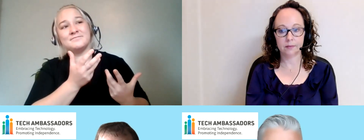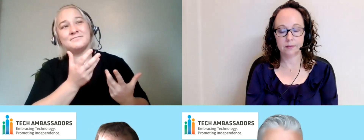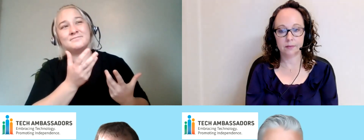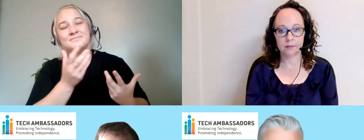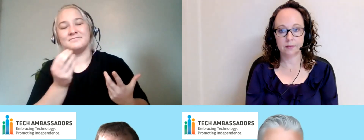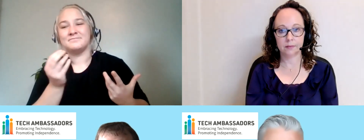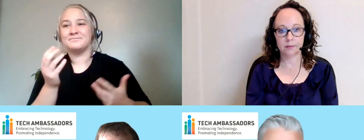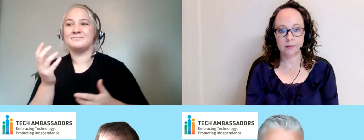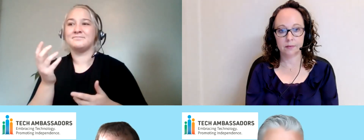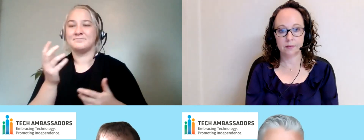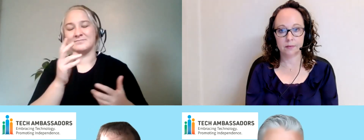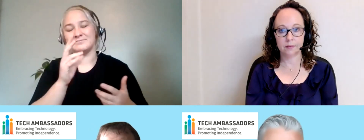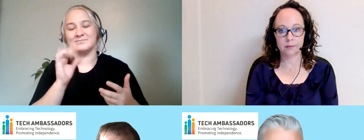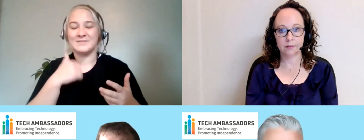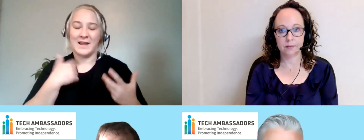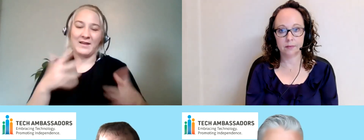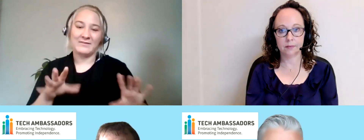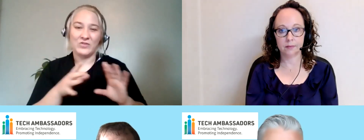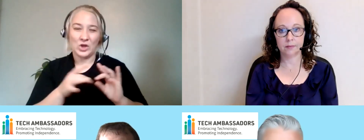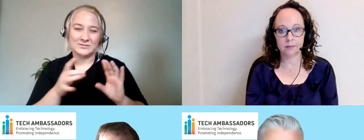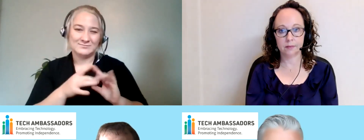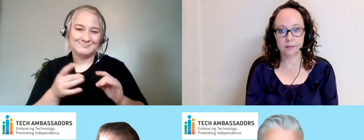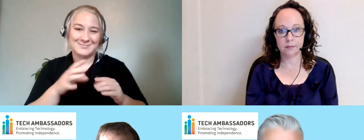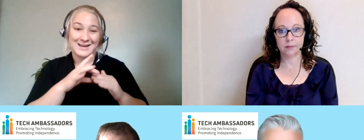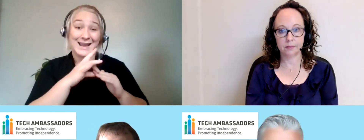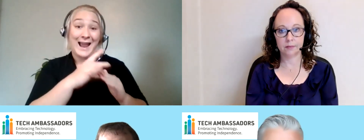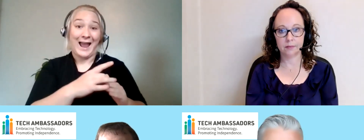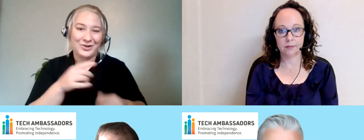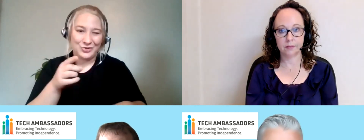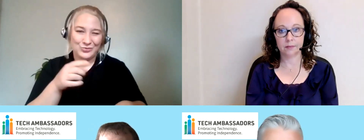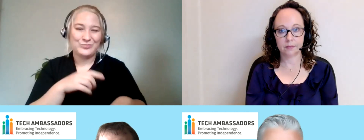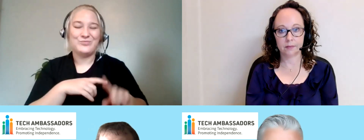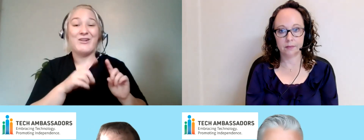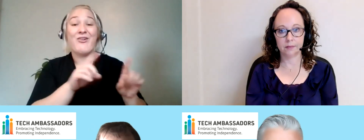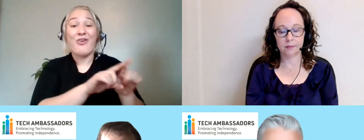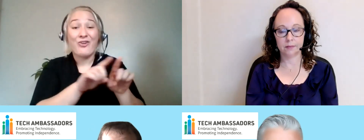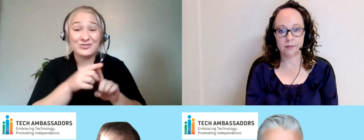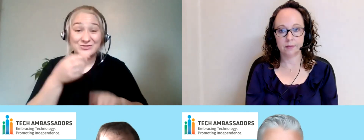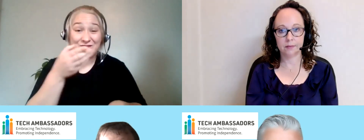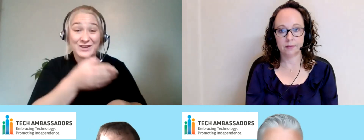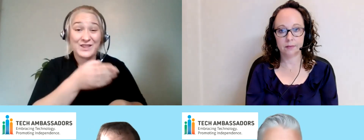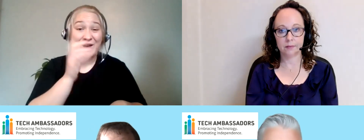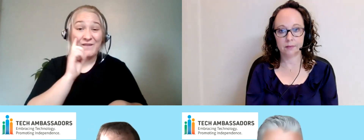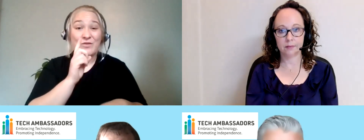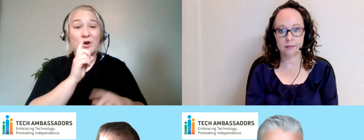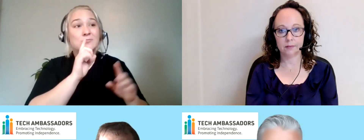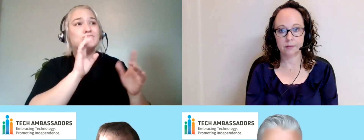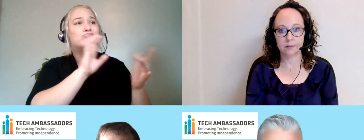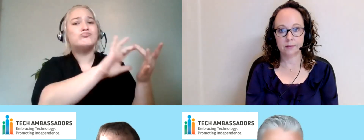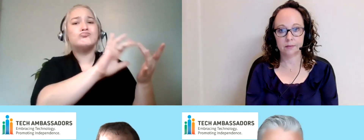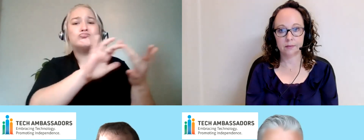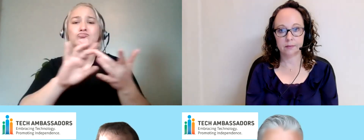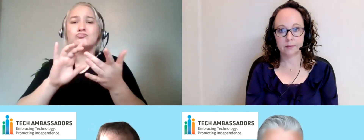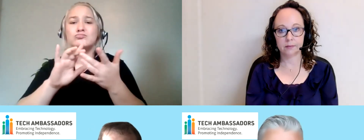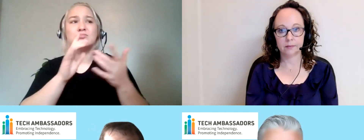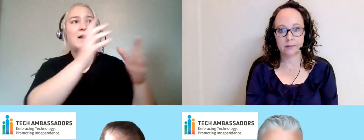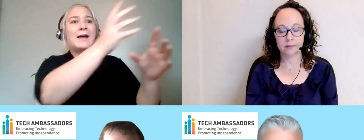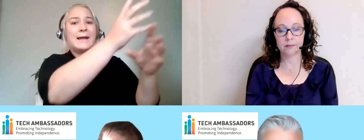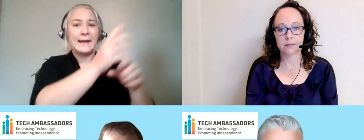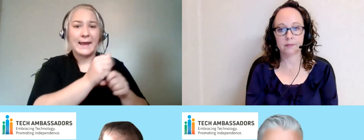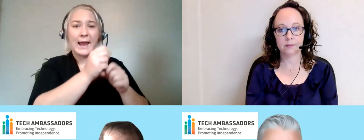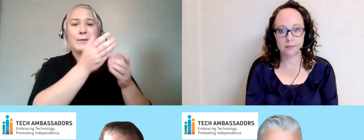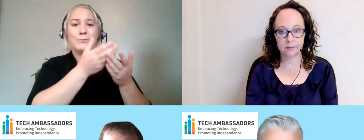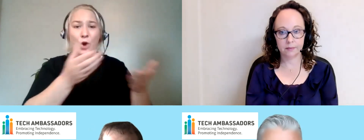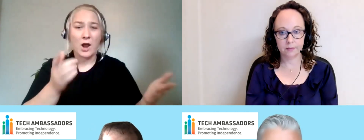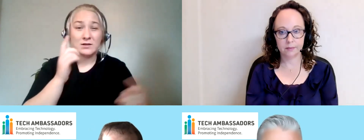like I said, guide you, but they're also there to get products for you and to reach